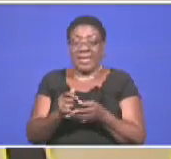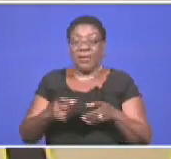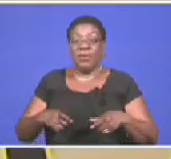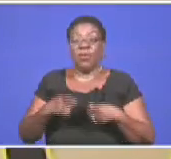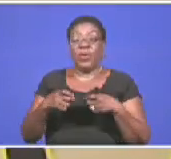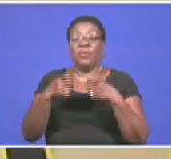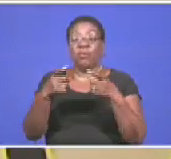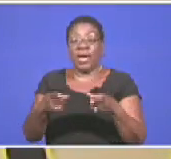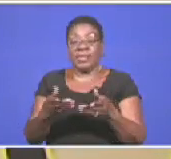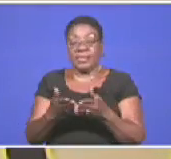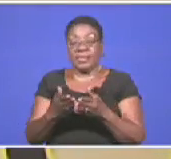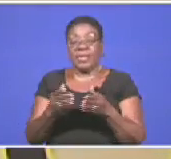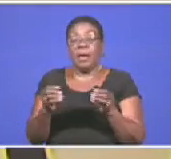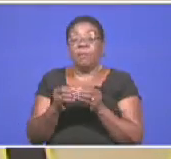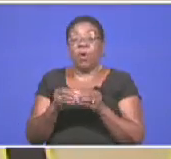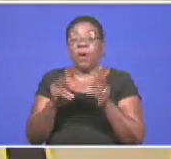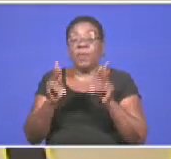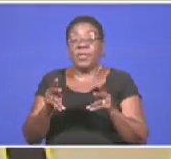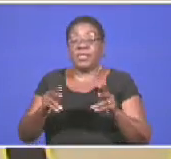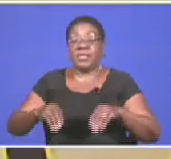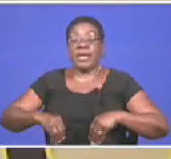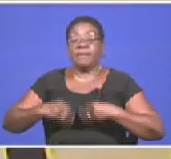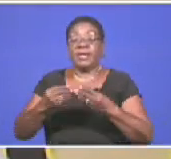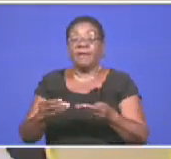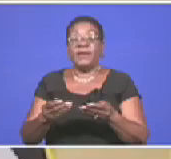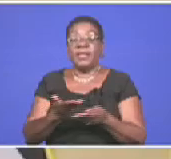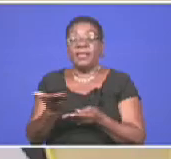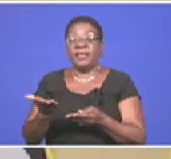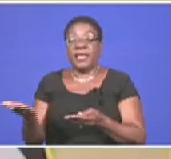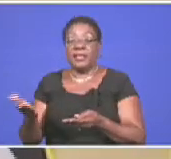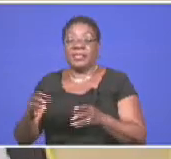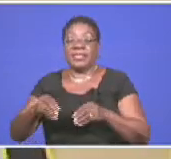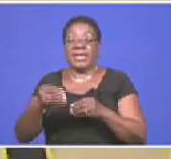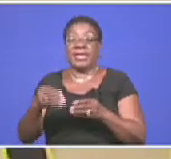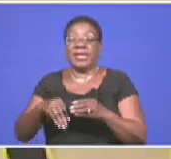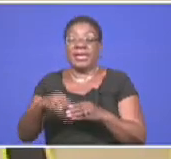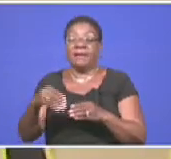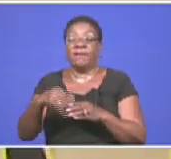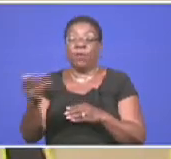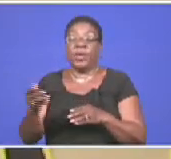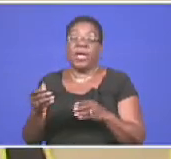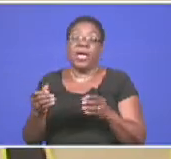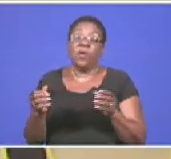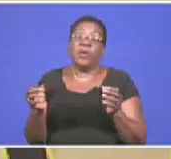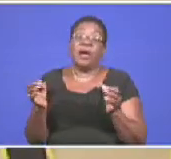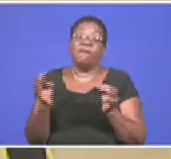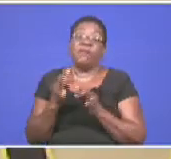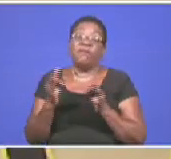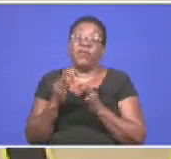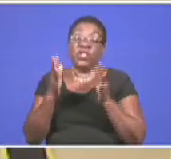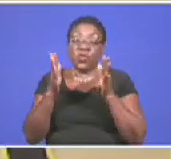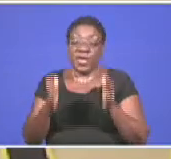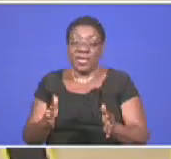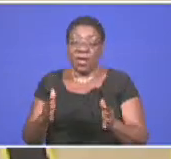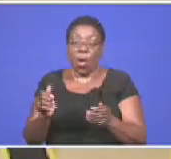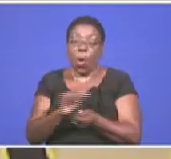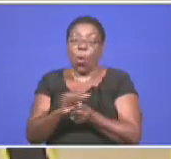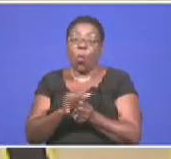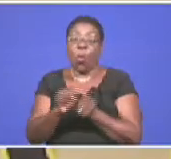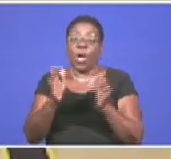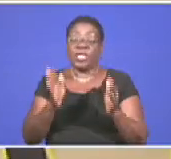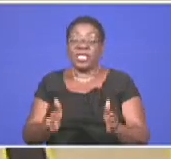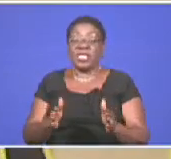more people are donating stuff. We have rims, we have refrigerator, washer, we have dryers,